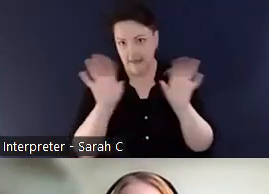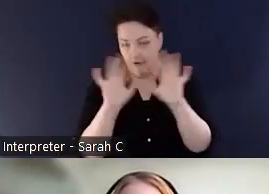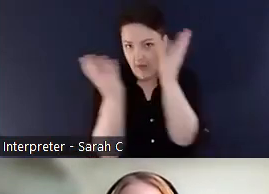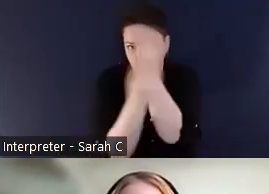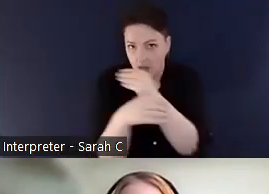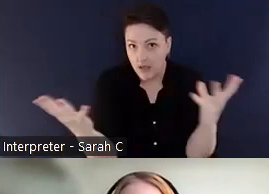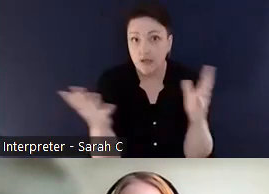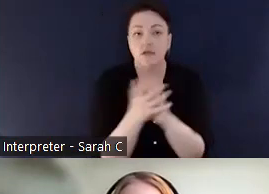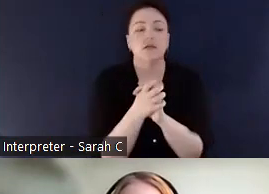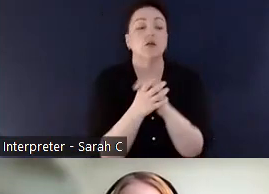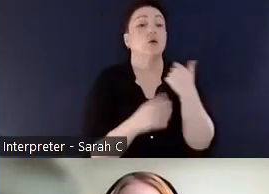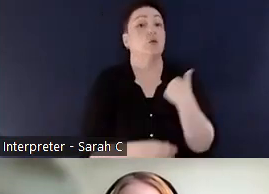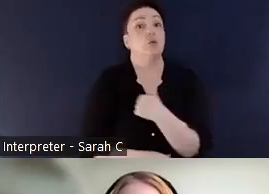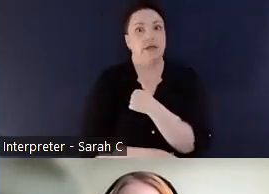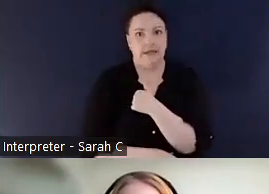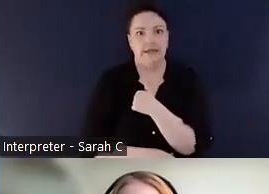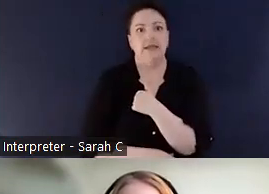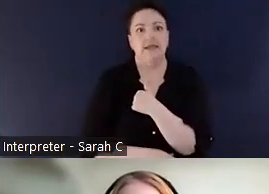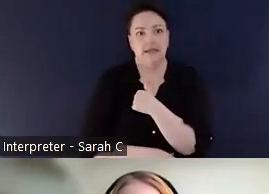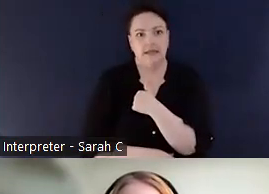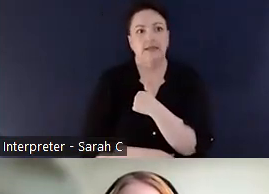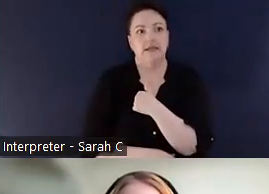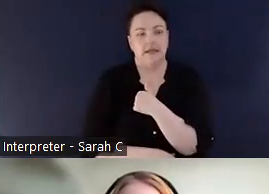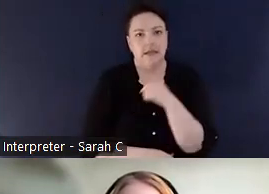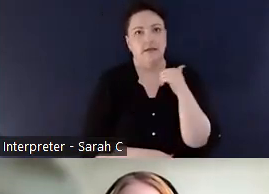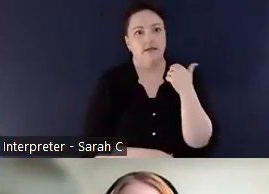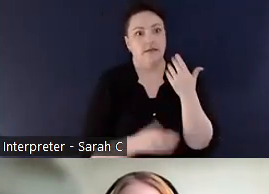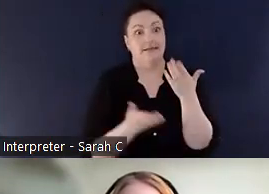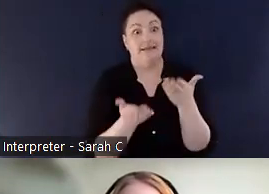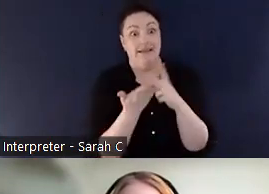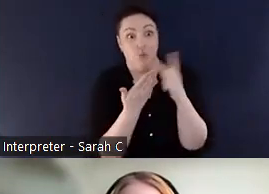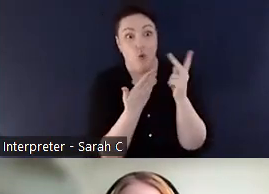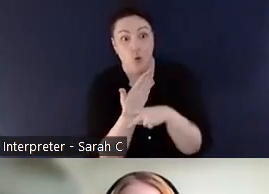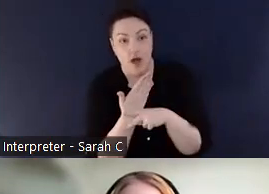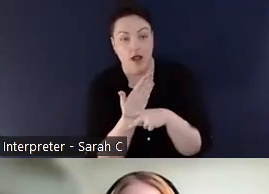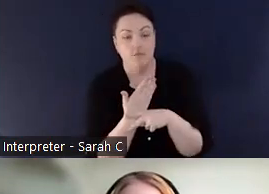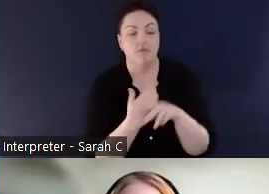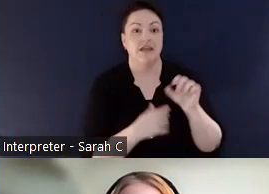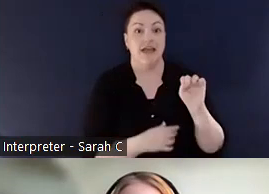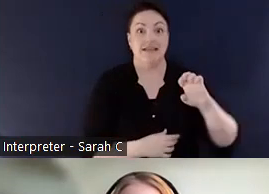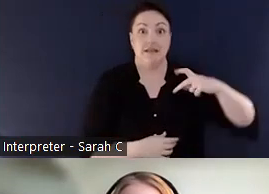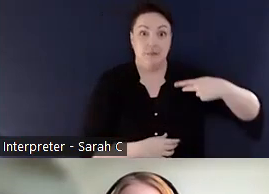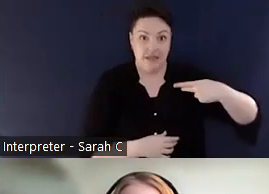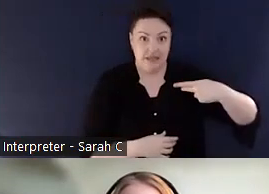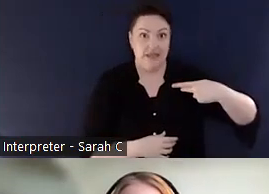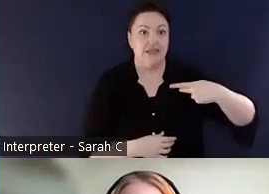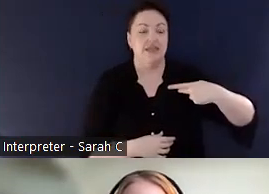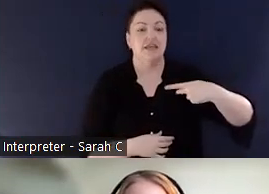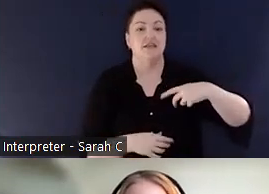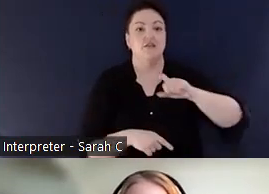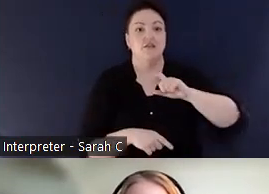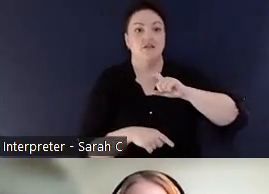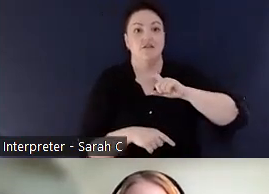we have been building this program, SCP call for guidelines based on